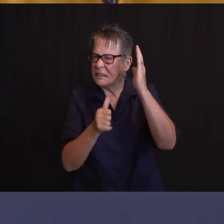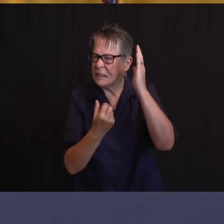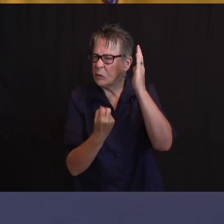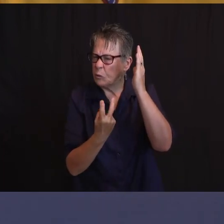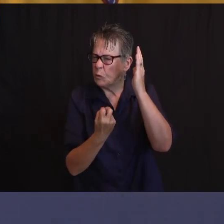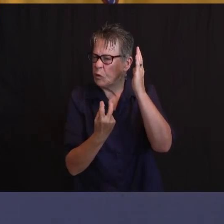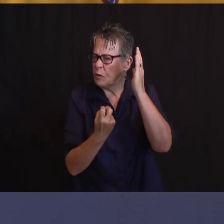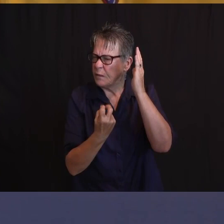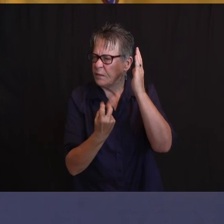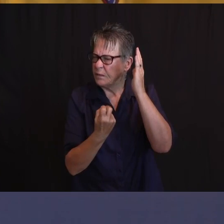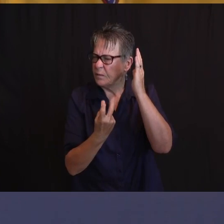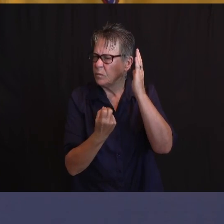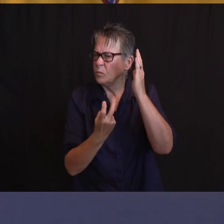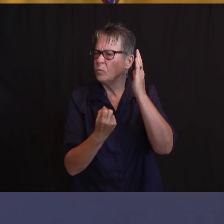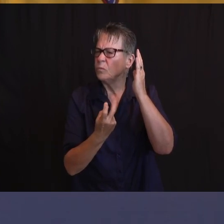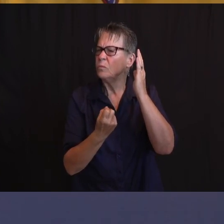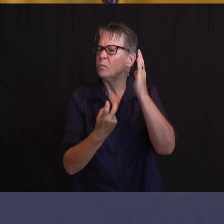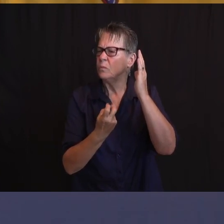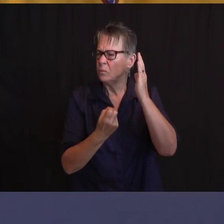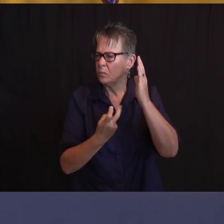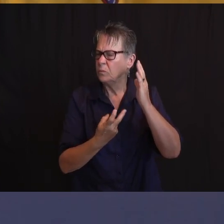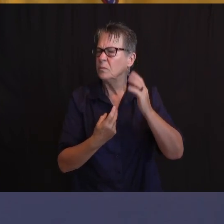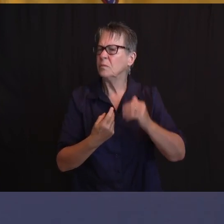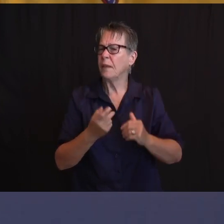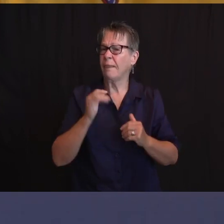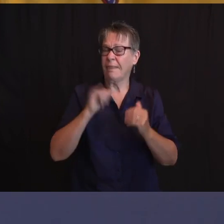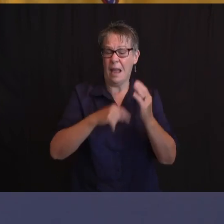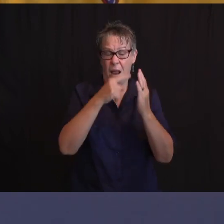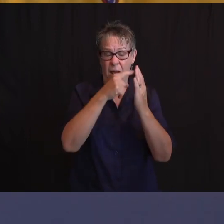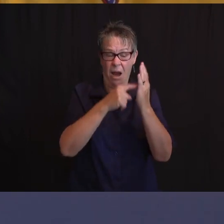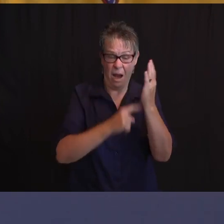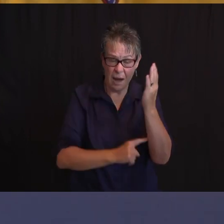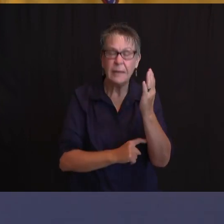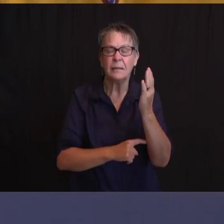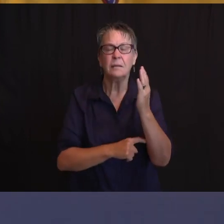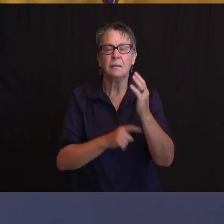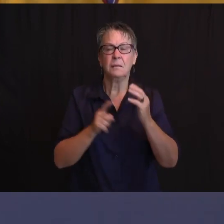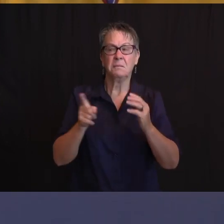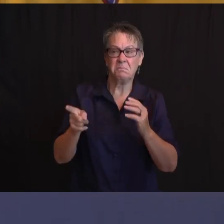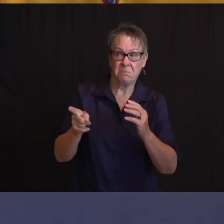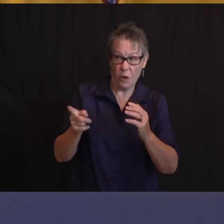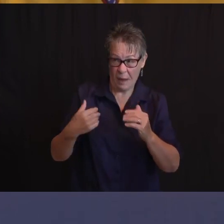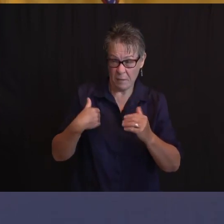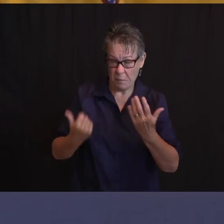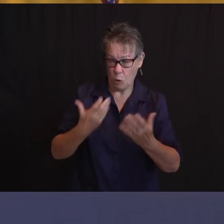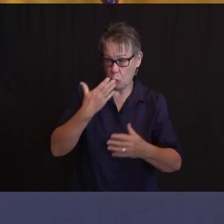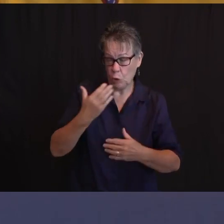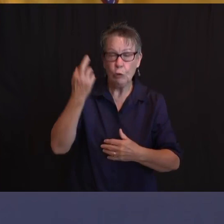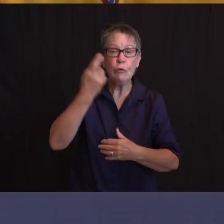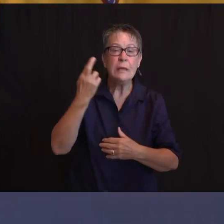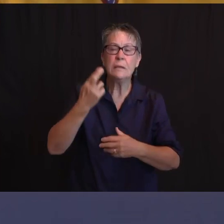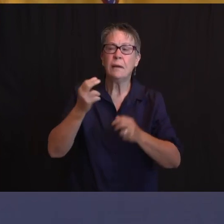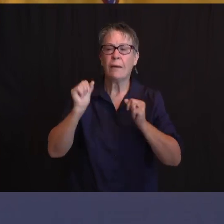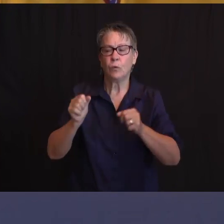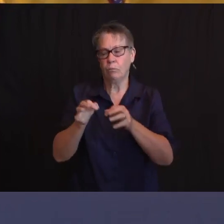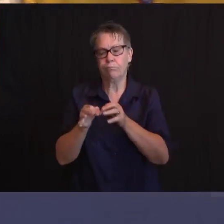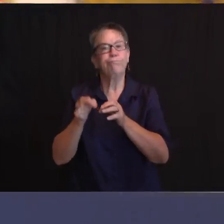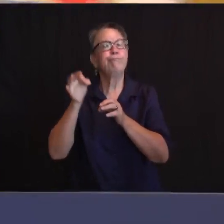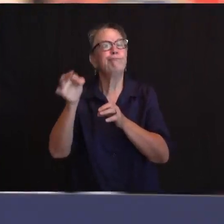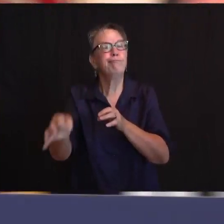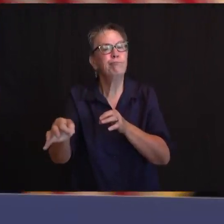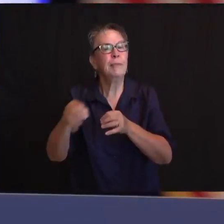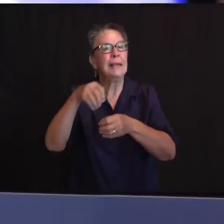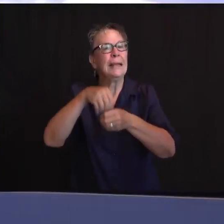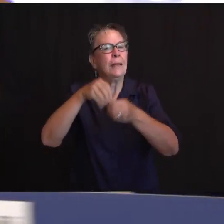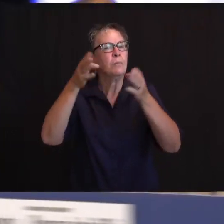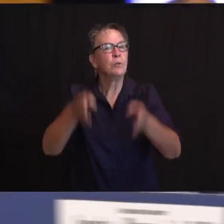the exact definition of what the acceptable air quality is, but perhaps Judy or Tina do. Do you have it? Thank you. We'll